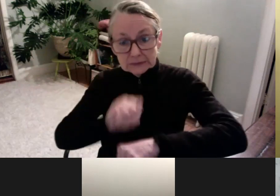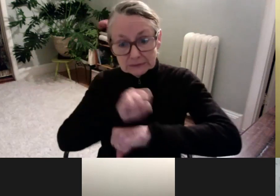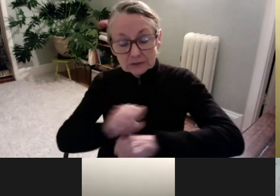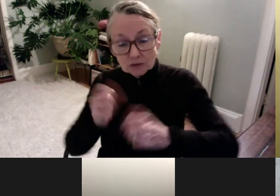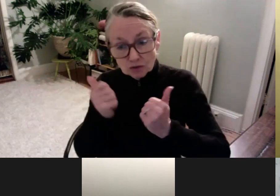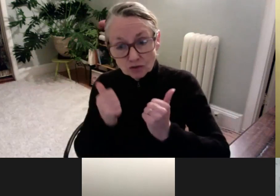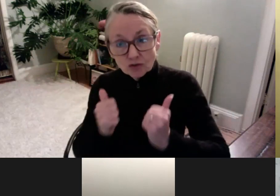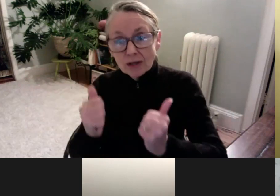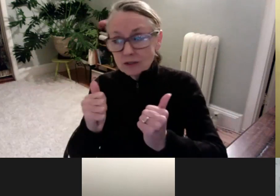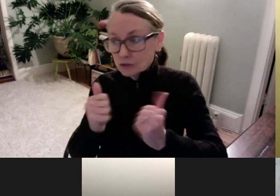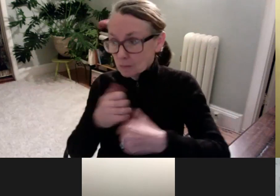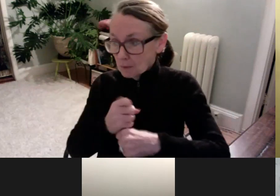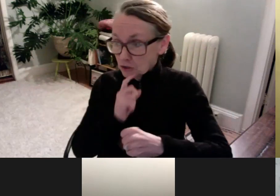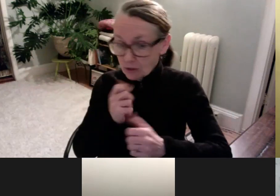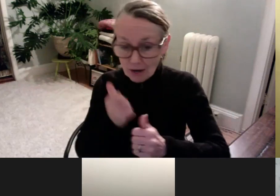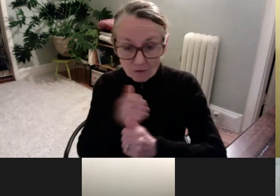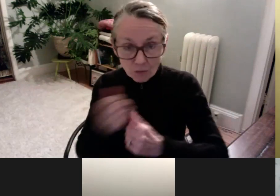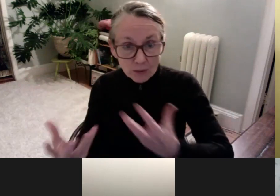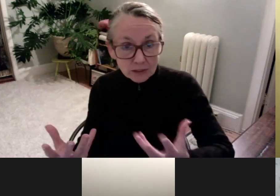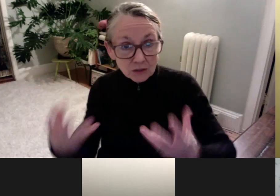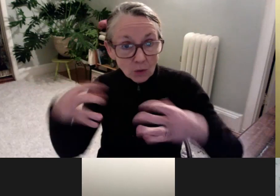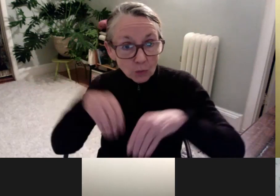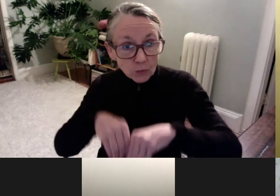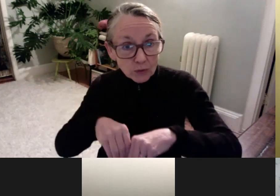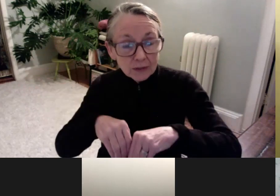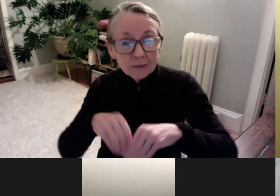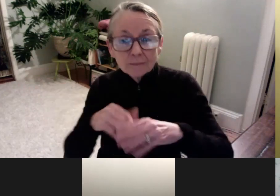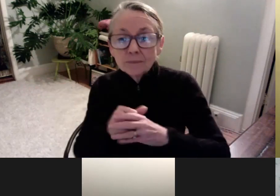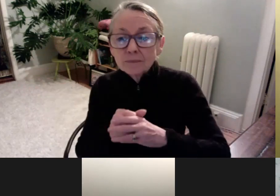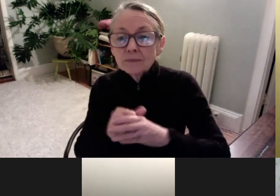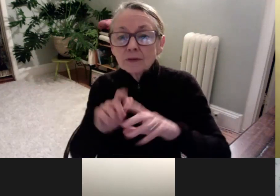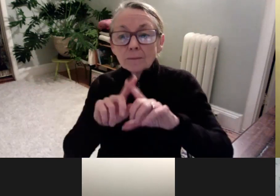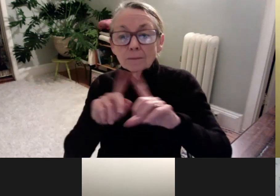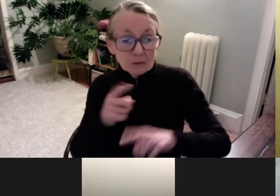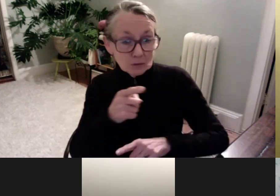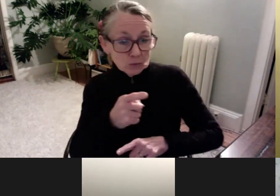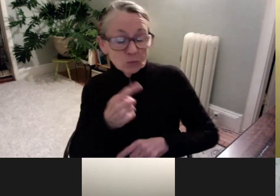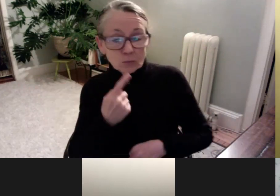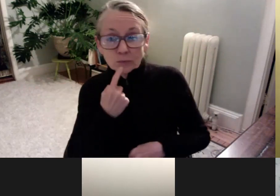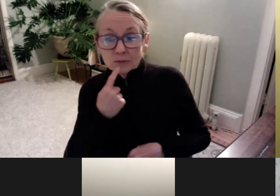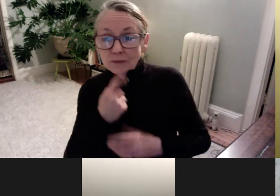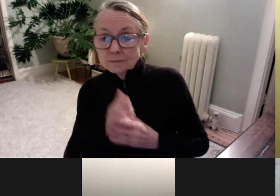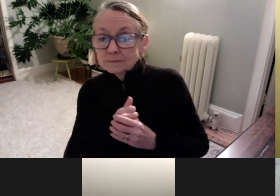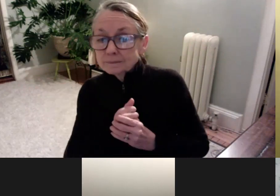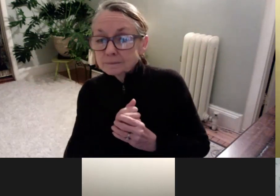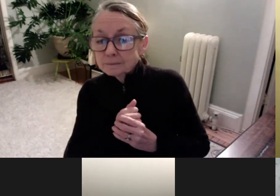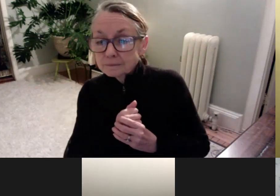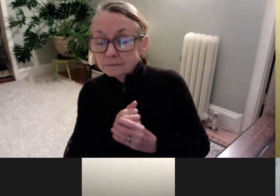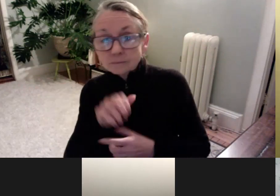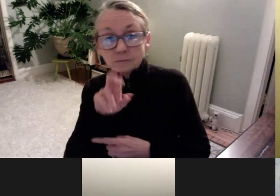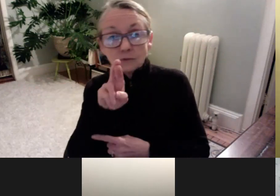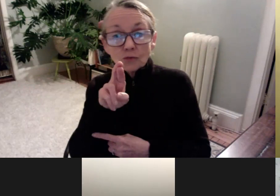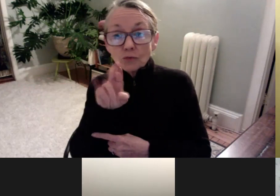sure that everyone is included. But as you have said, the Rhode Island